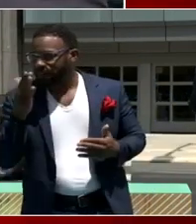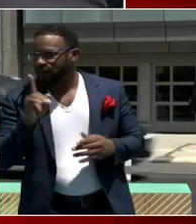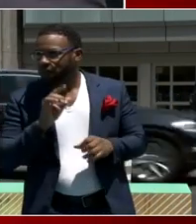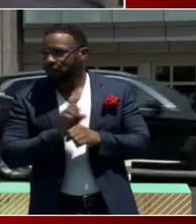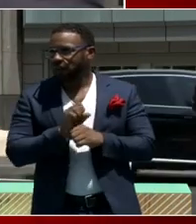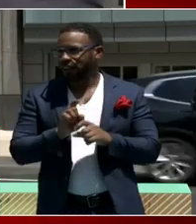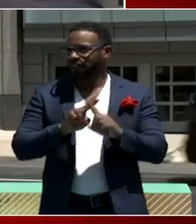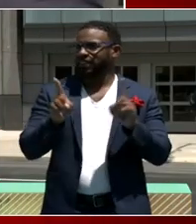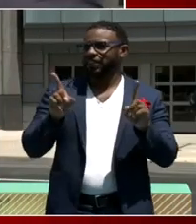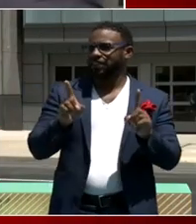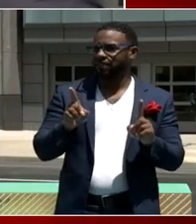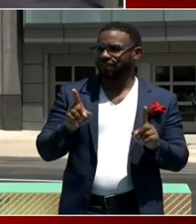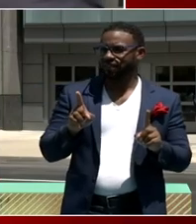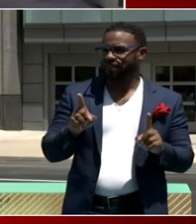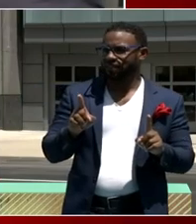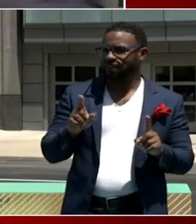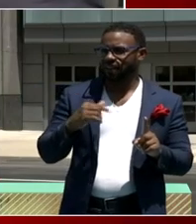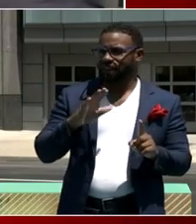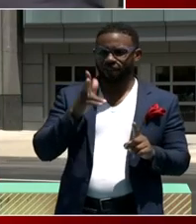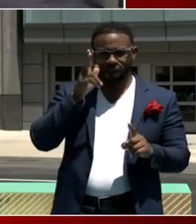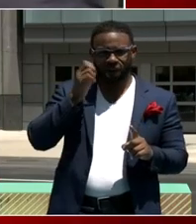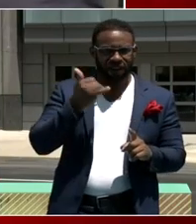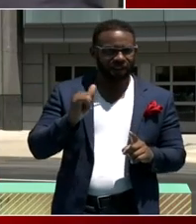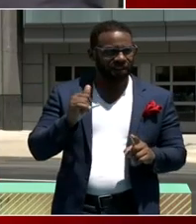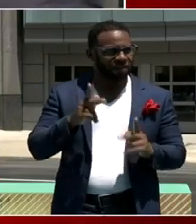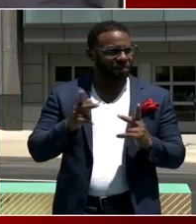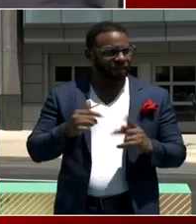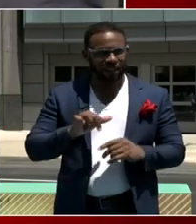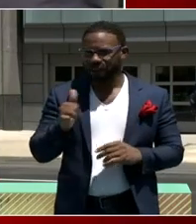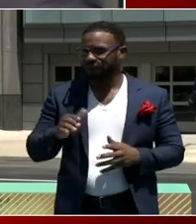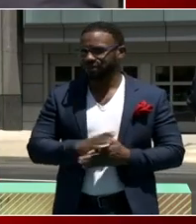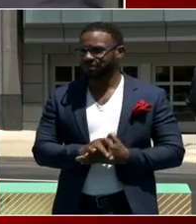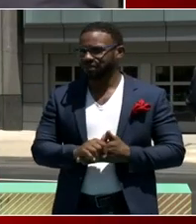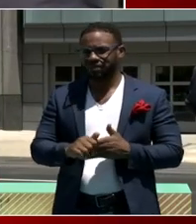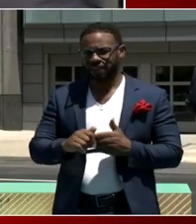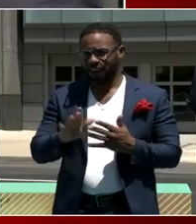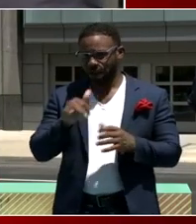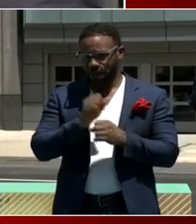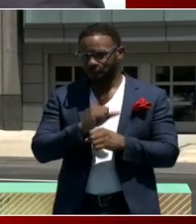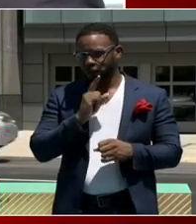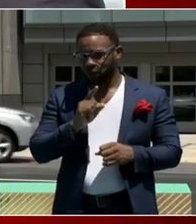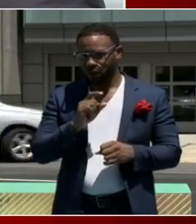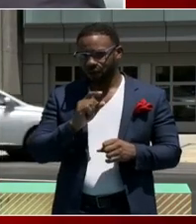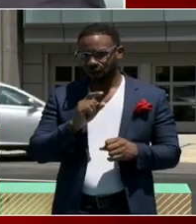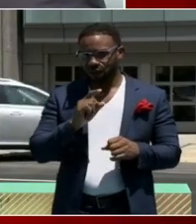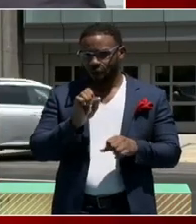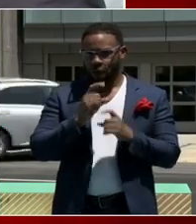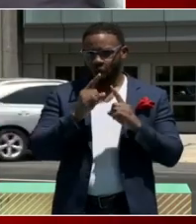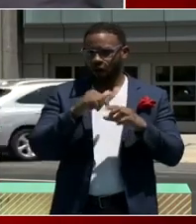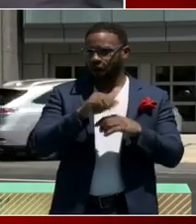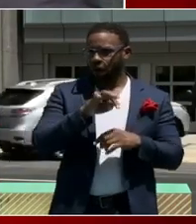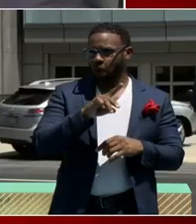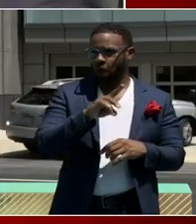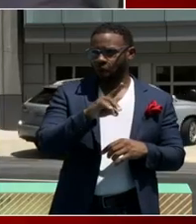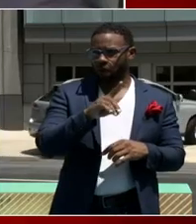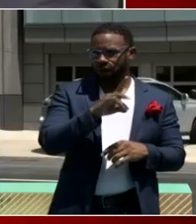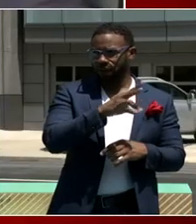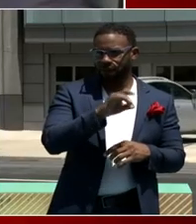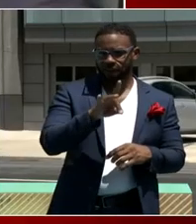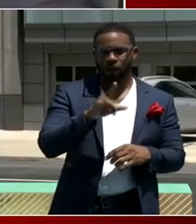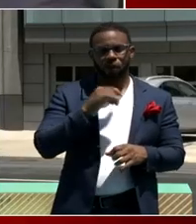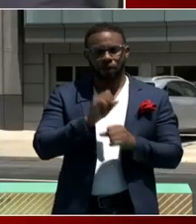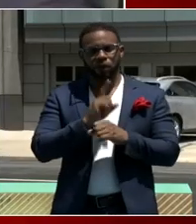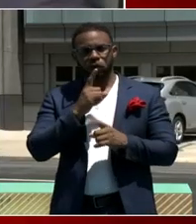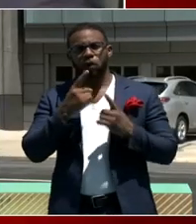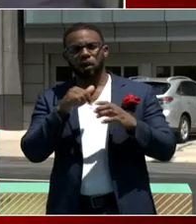seems really different. I mean, I've never heard of it anyplace else. And how are you going to make sure it works in Ward 7 and 8? Well, we're going to make sure it works